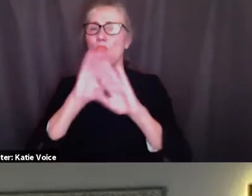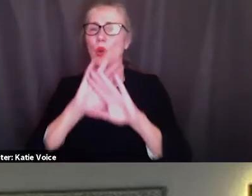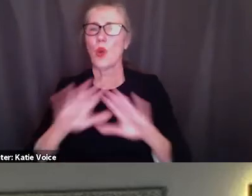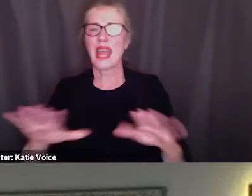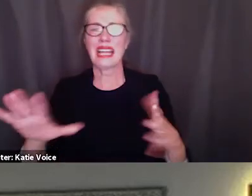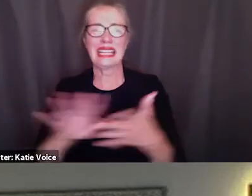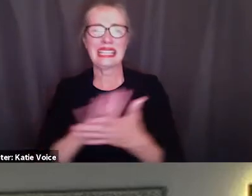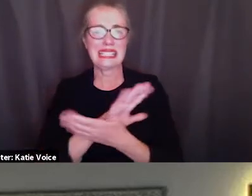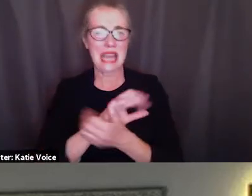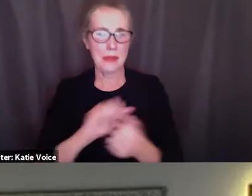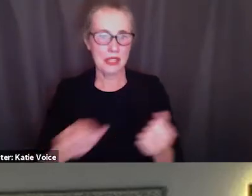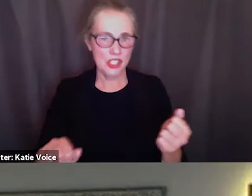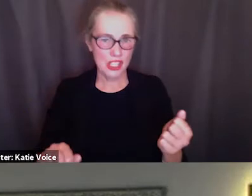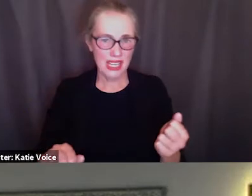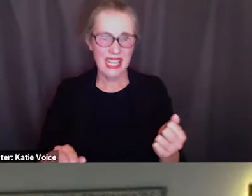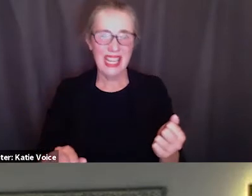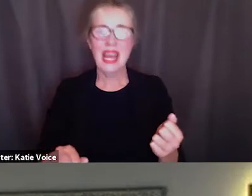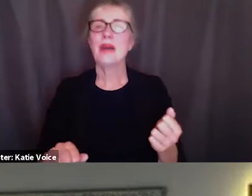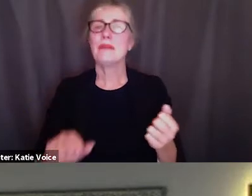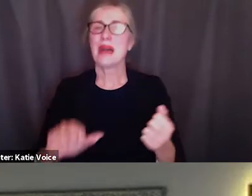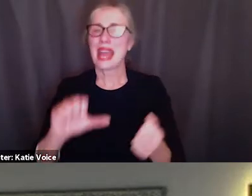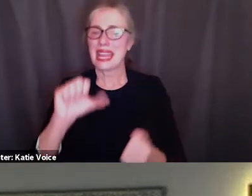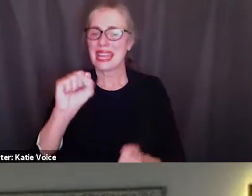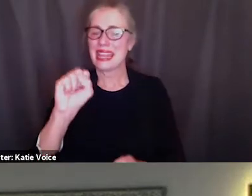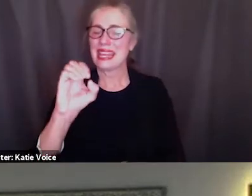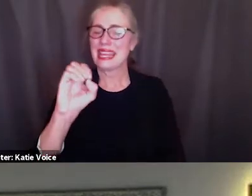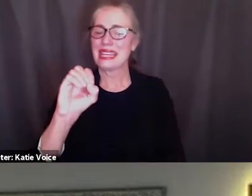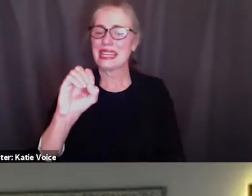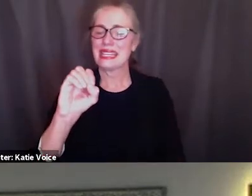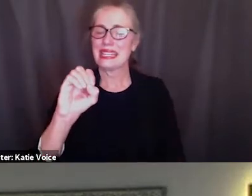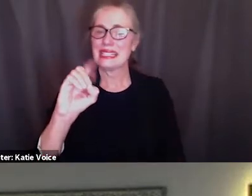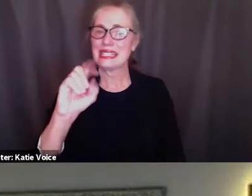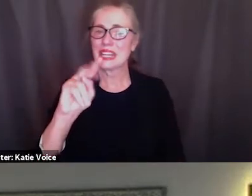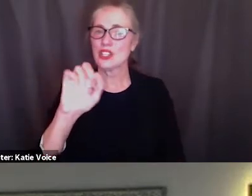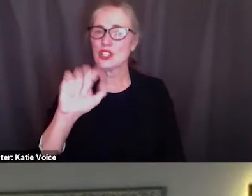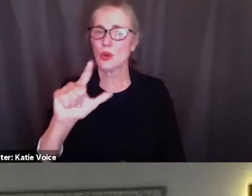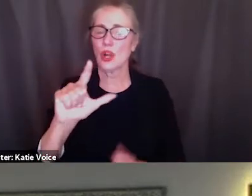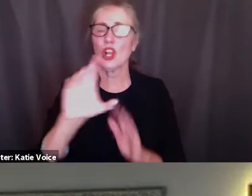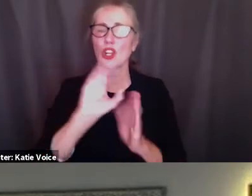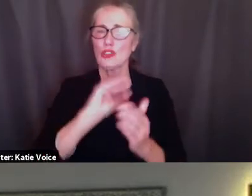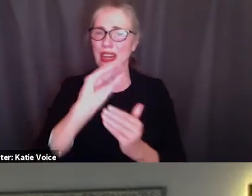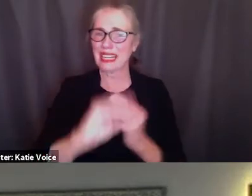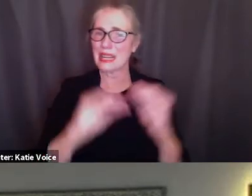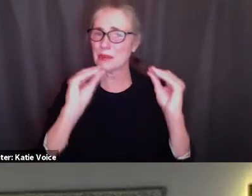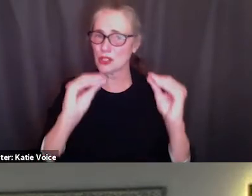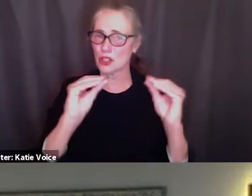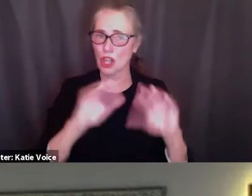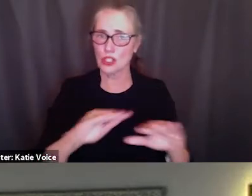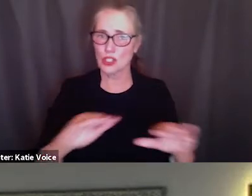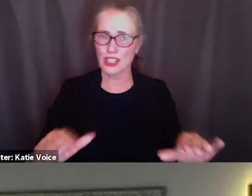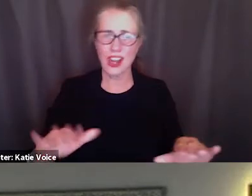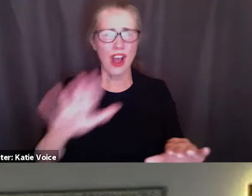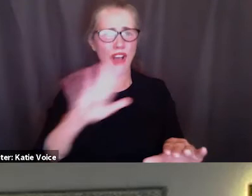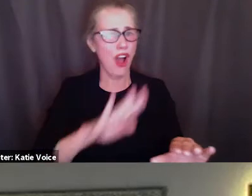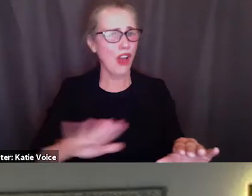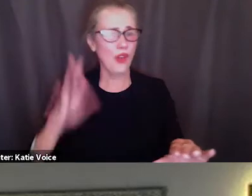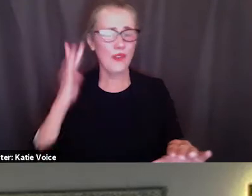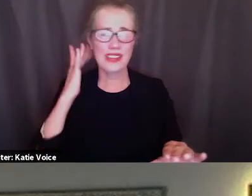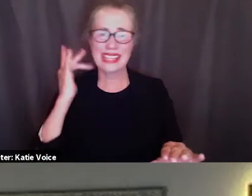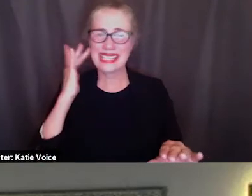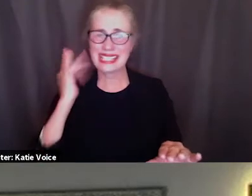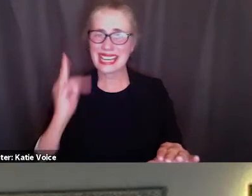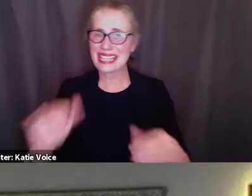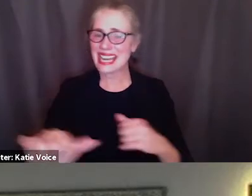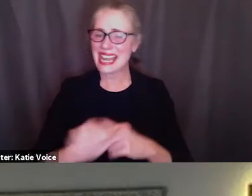comprehensive sexual curriculums being taught to children. Around the state, these dangerous curriculums continue